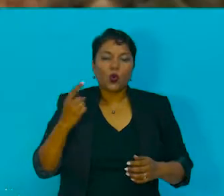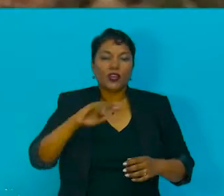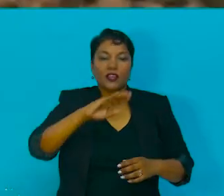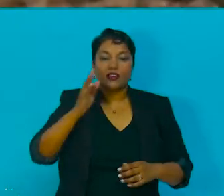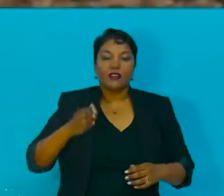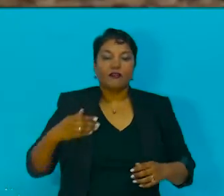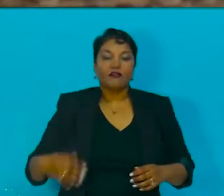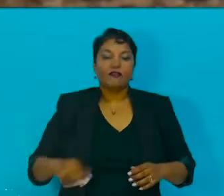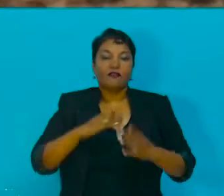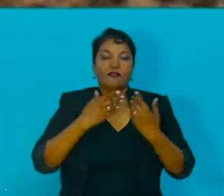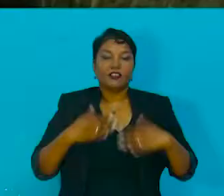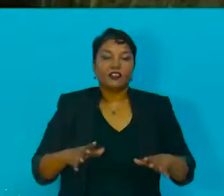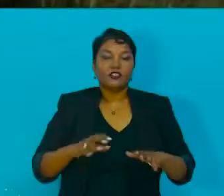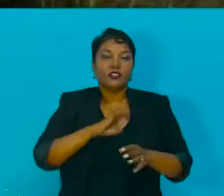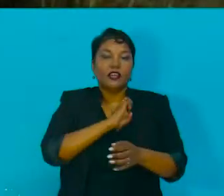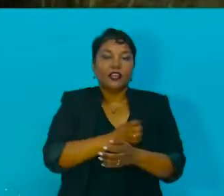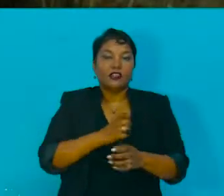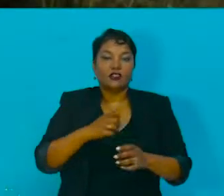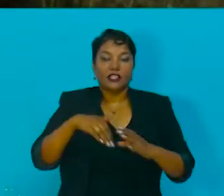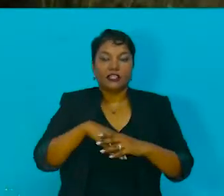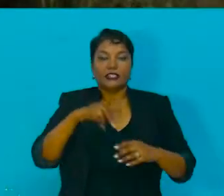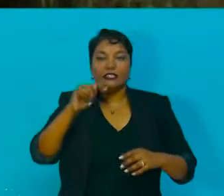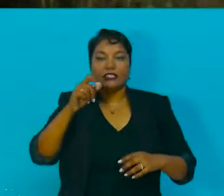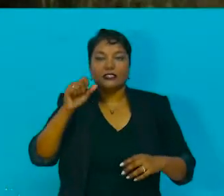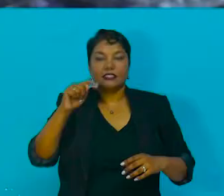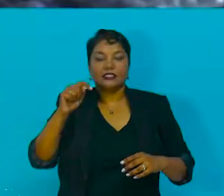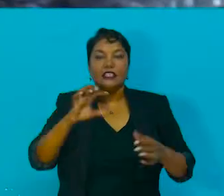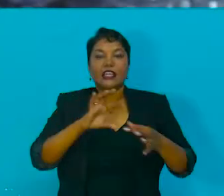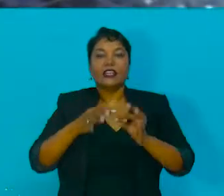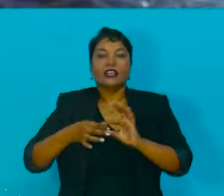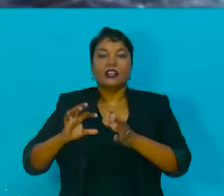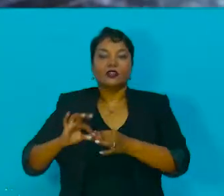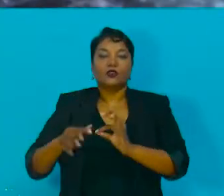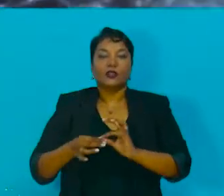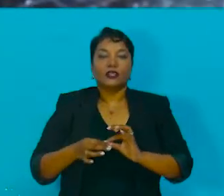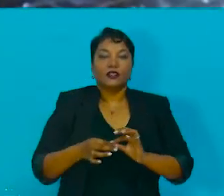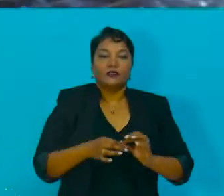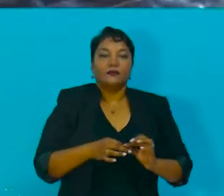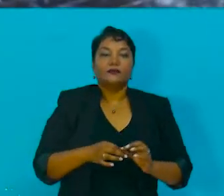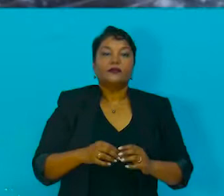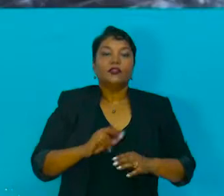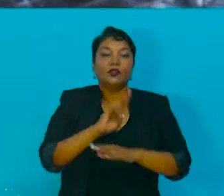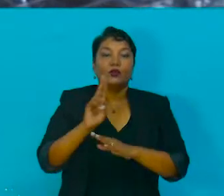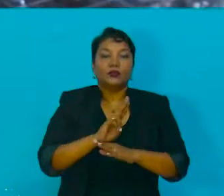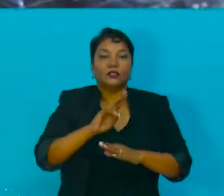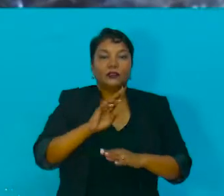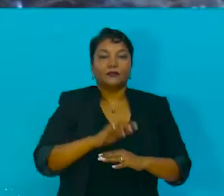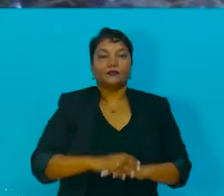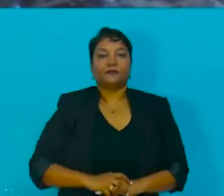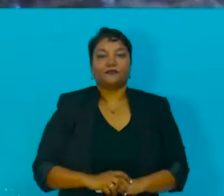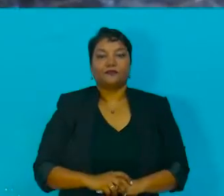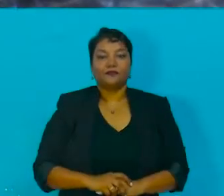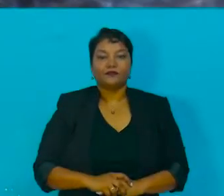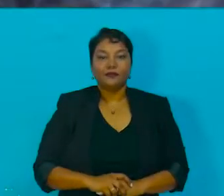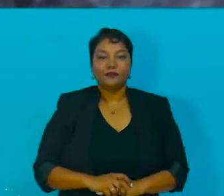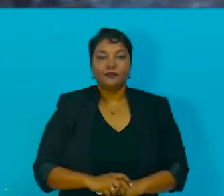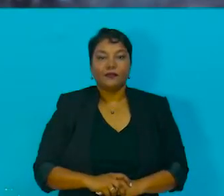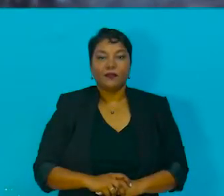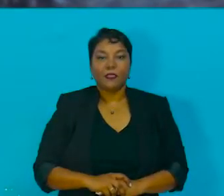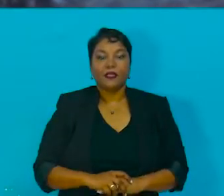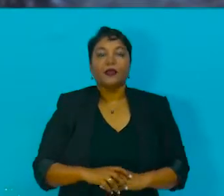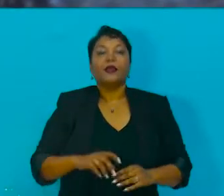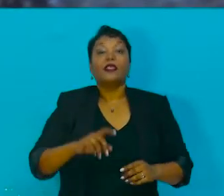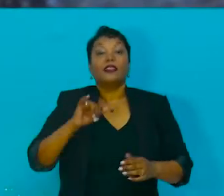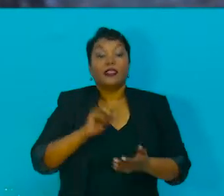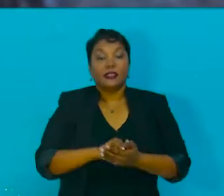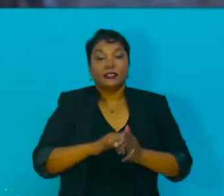within TSTT's network where both the primary and the secondary sources of power are not derived from the electricity grid.